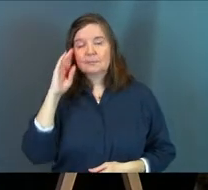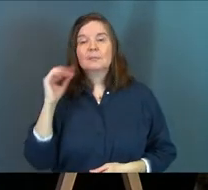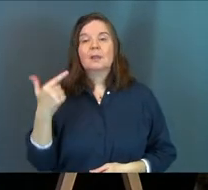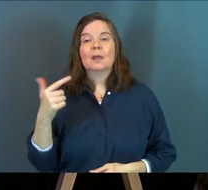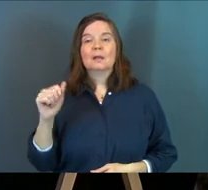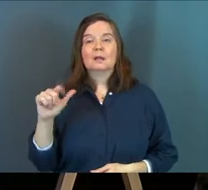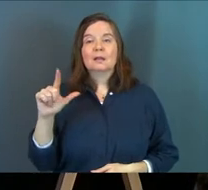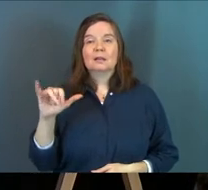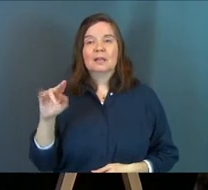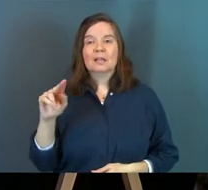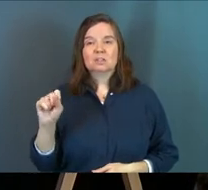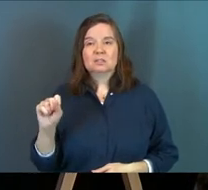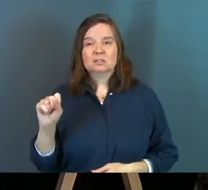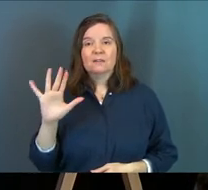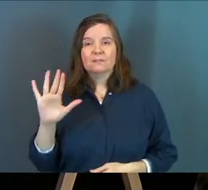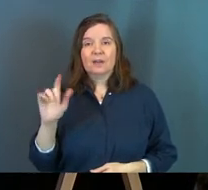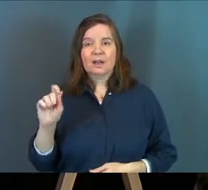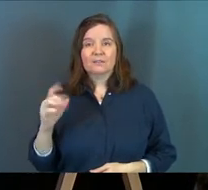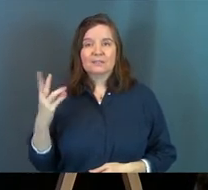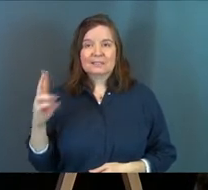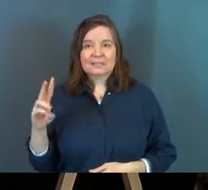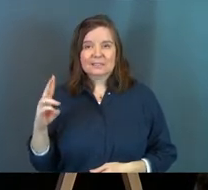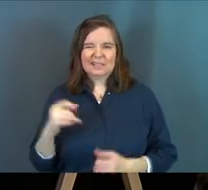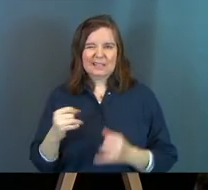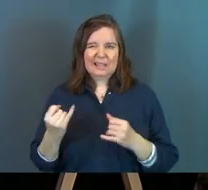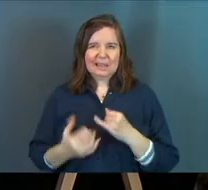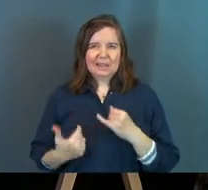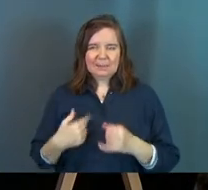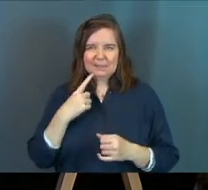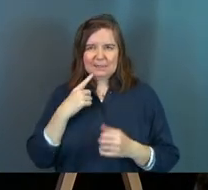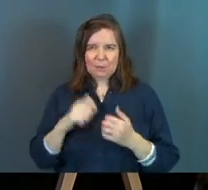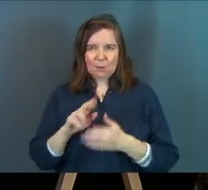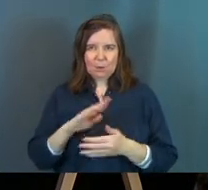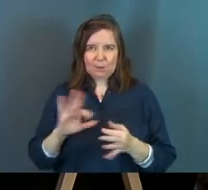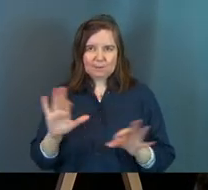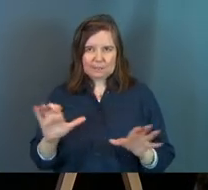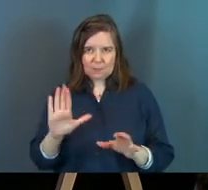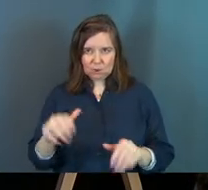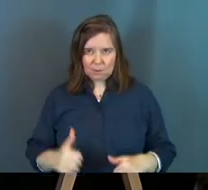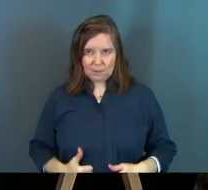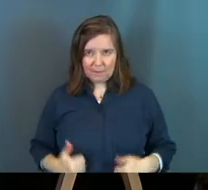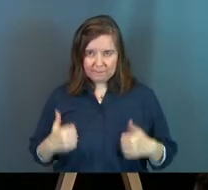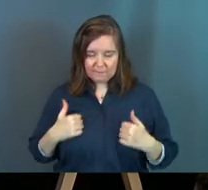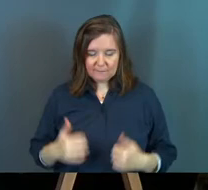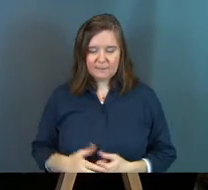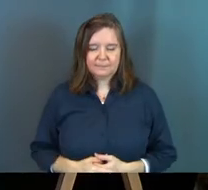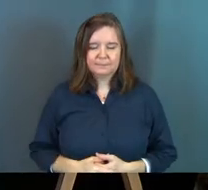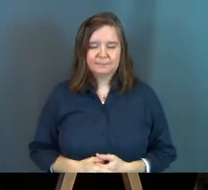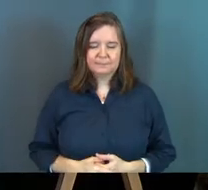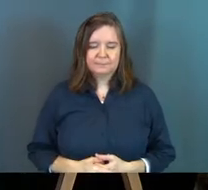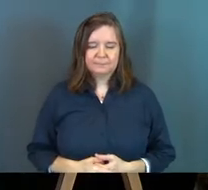Galatians 5:16. Here's the last thing I'm going to give you that the Holy Spirit does in your life.